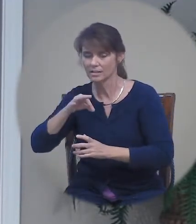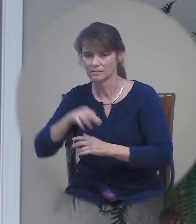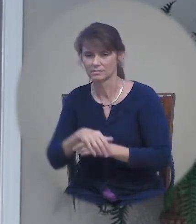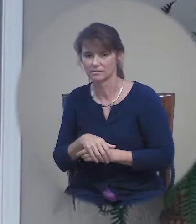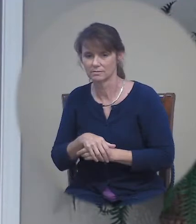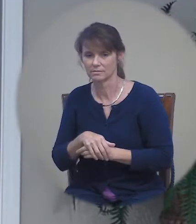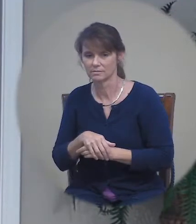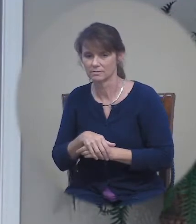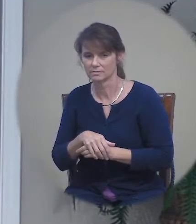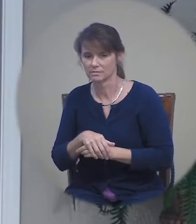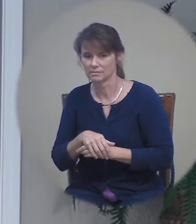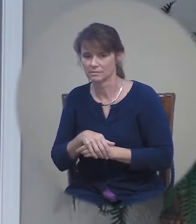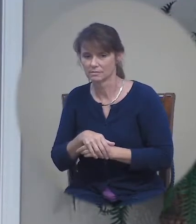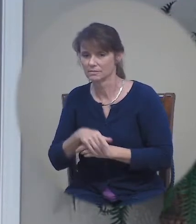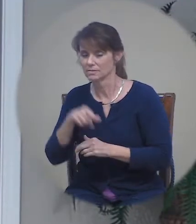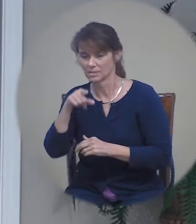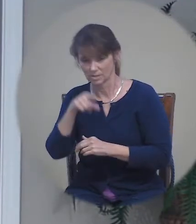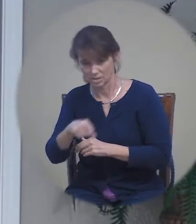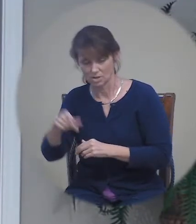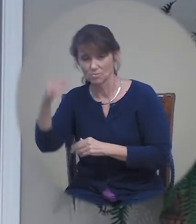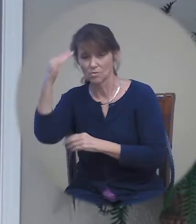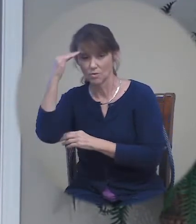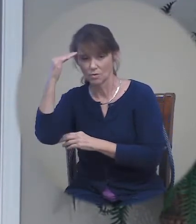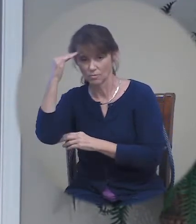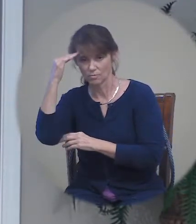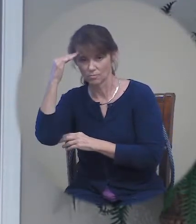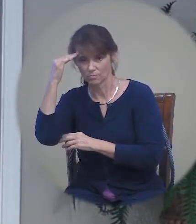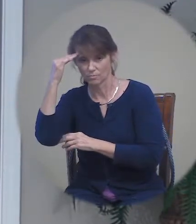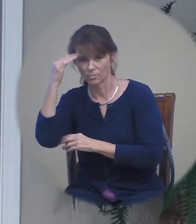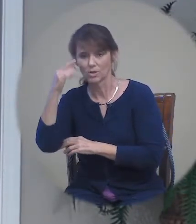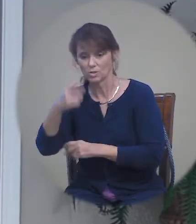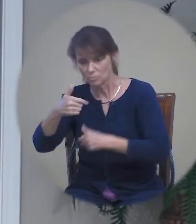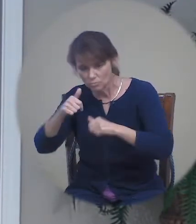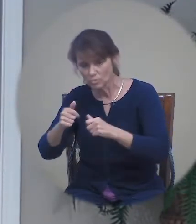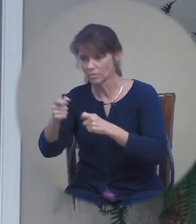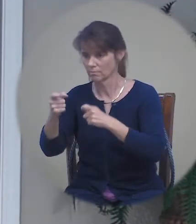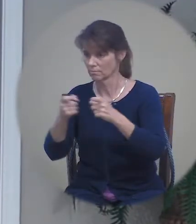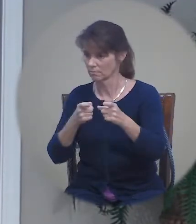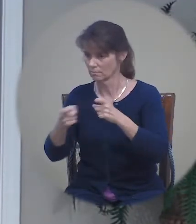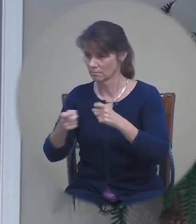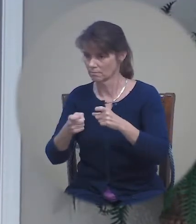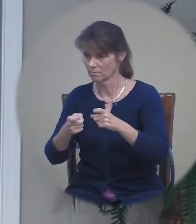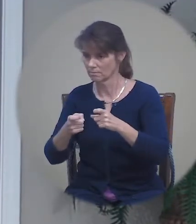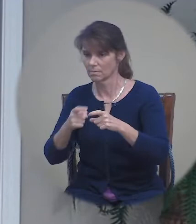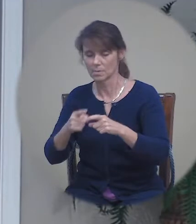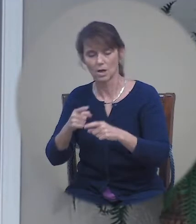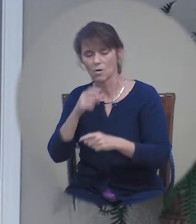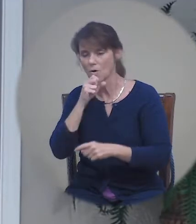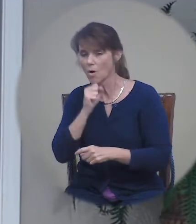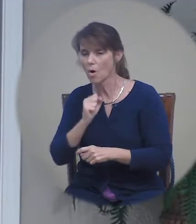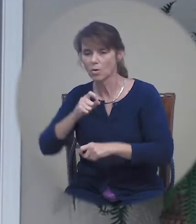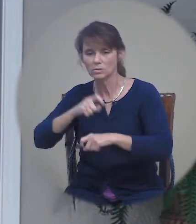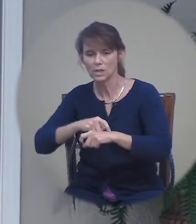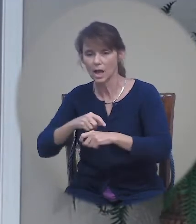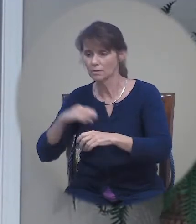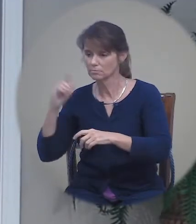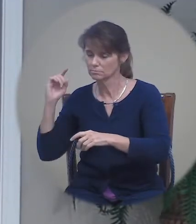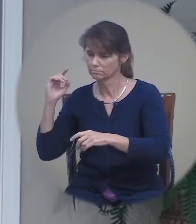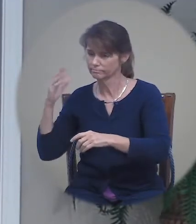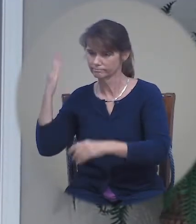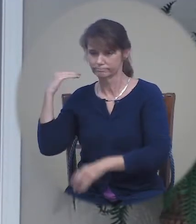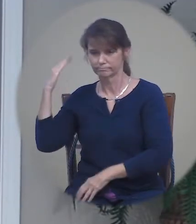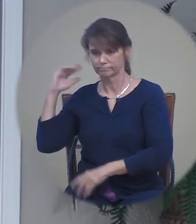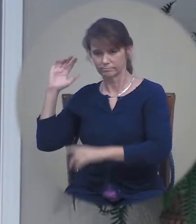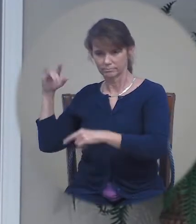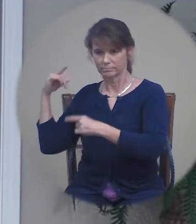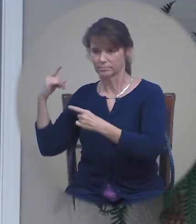Egypt. Have you not heard? Long ago I did it. From ancient times I planned it. Now I have brought it to pass that